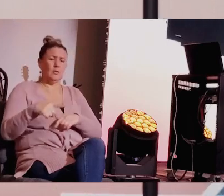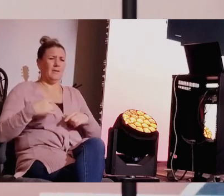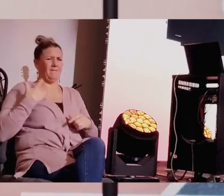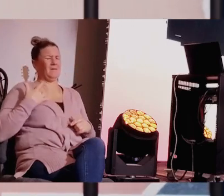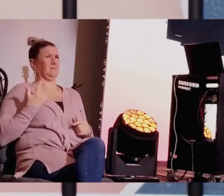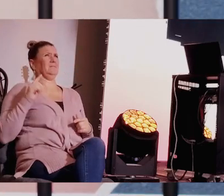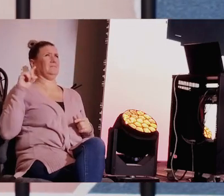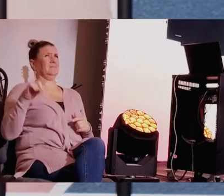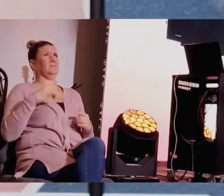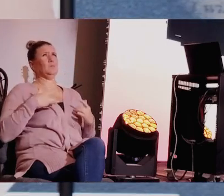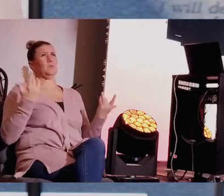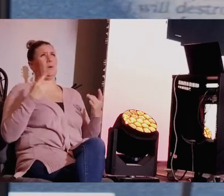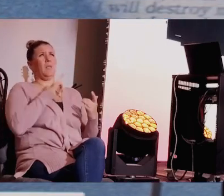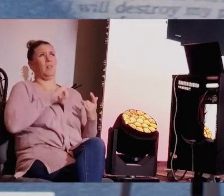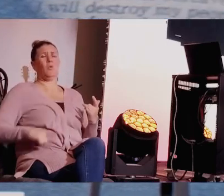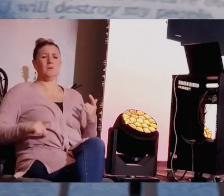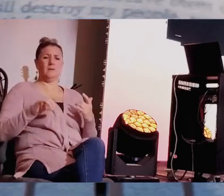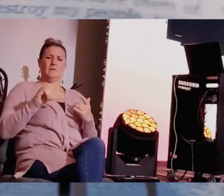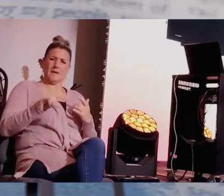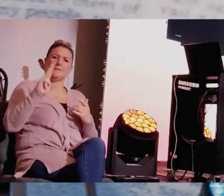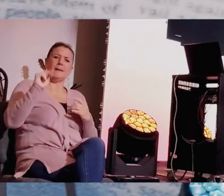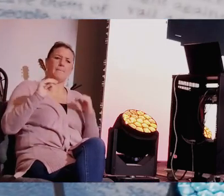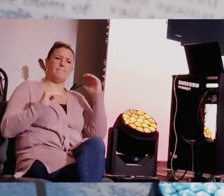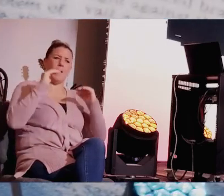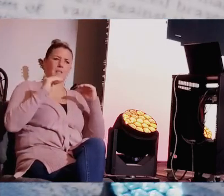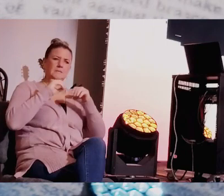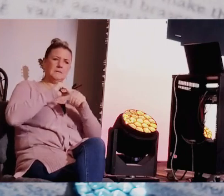Lord? He said, it's an imbalance in the soul.